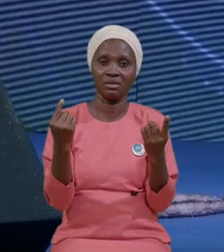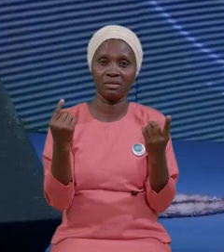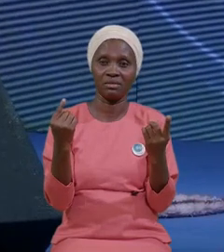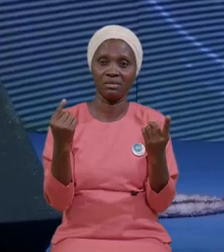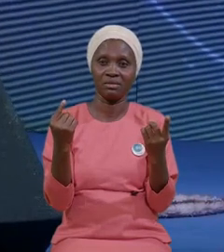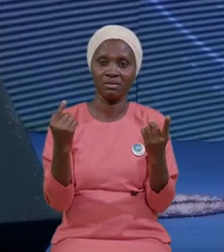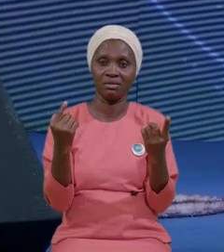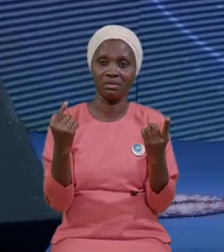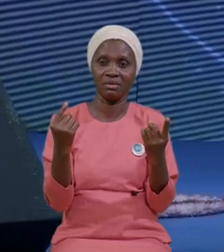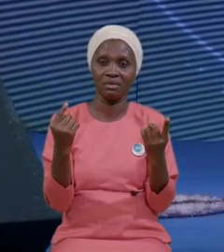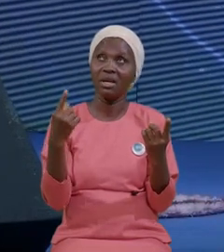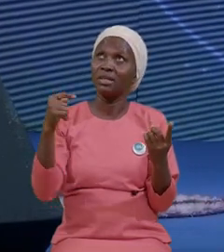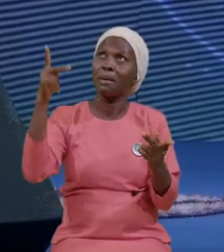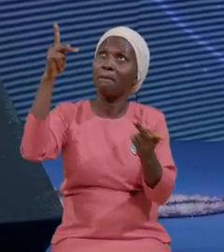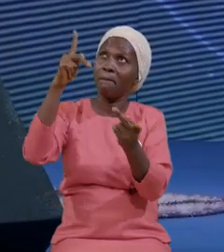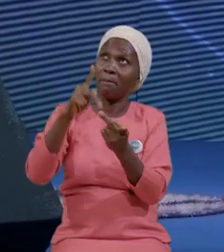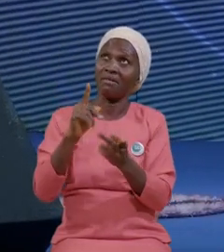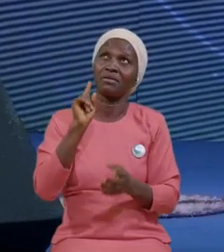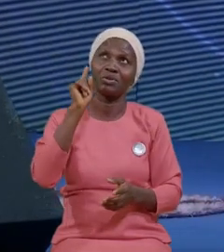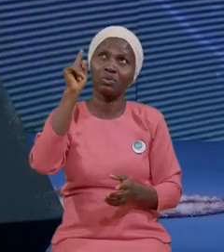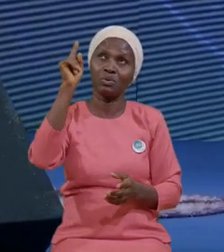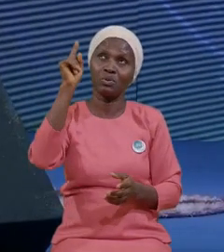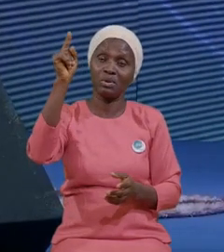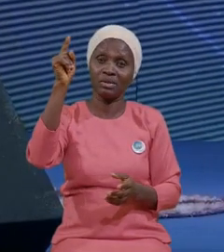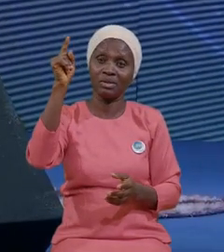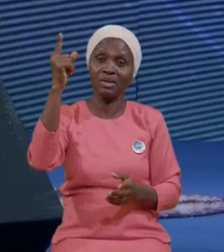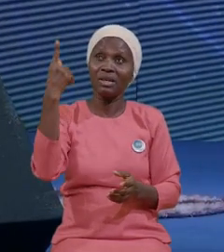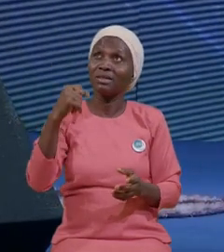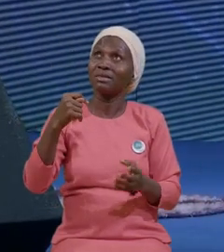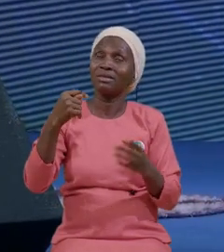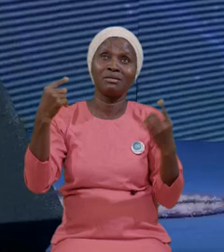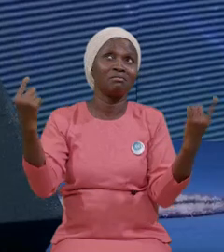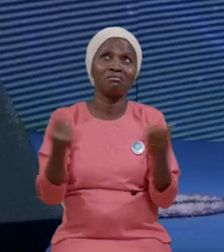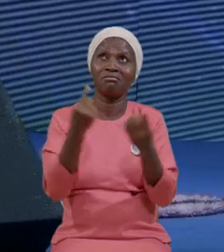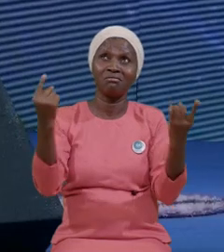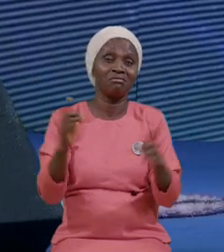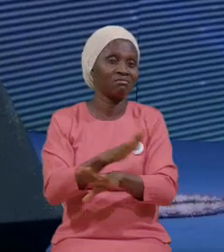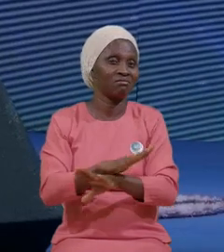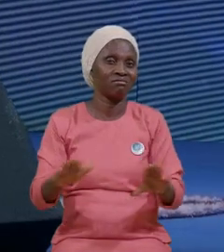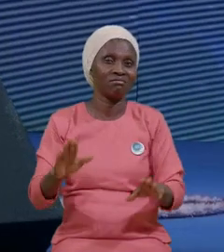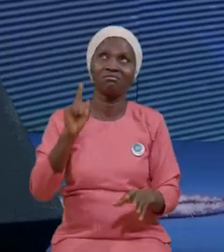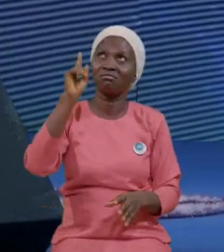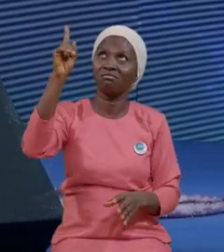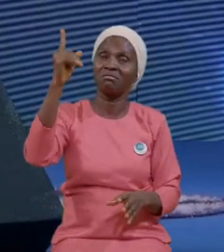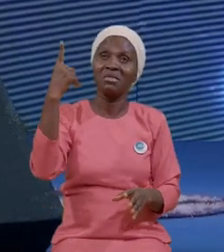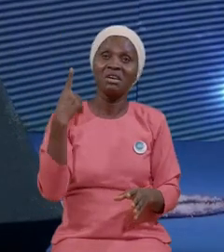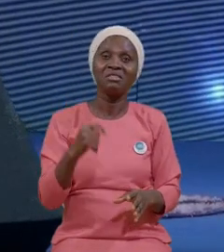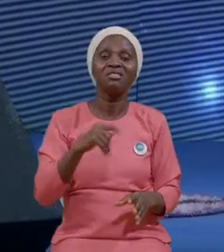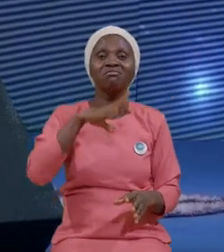the perfect one, the sinless one, the spotless